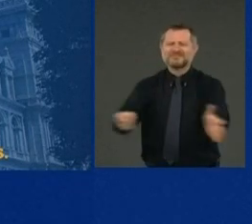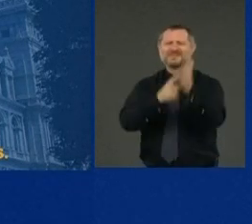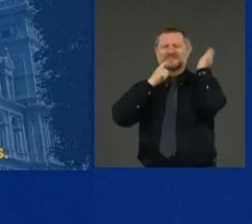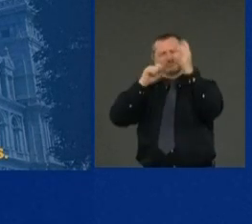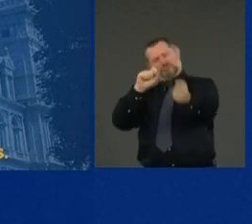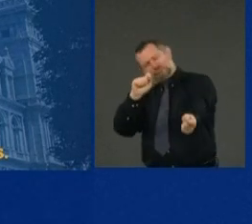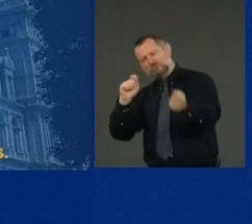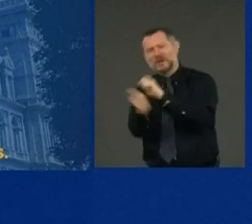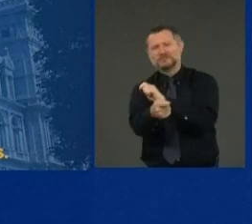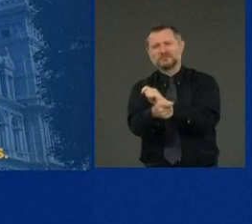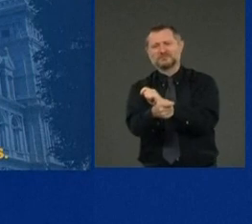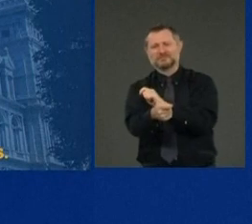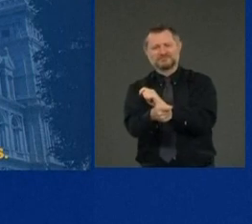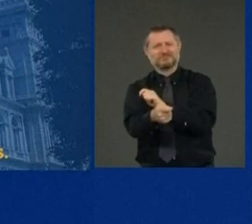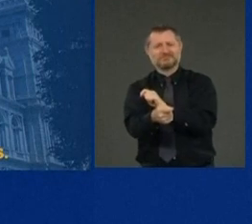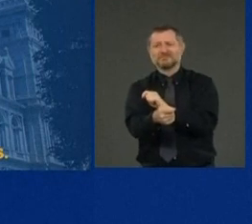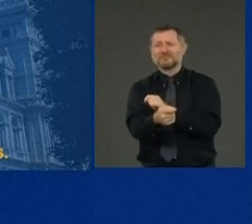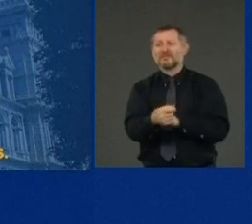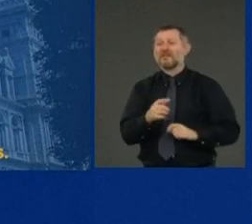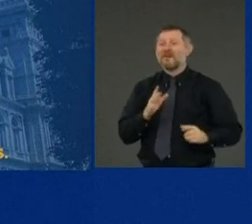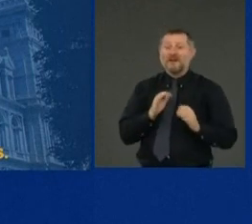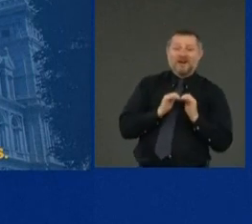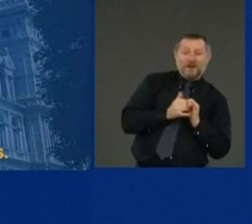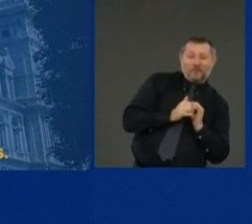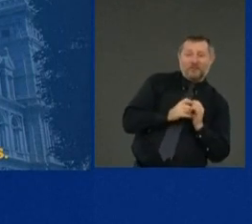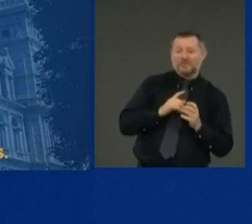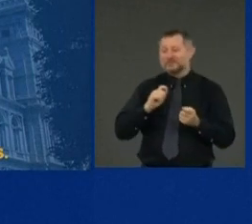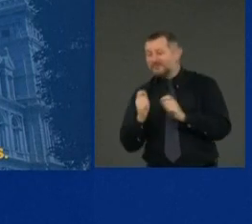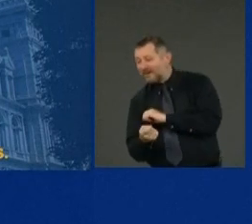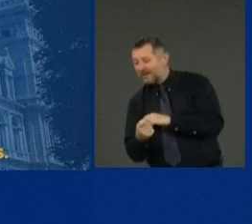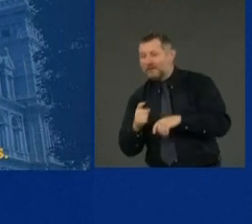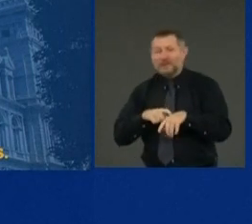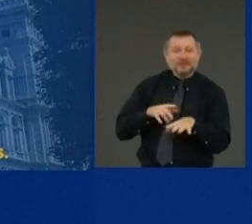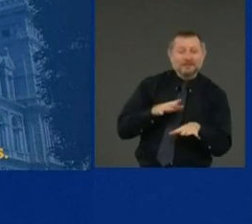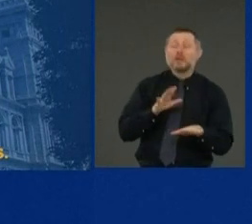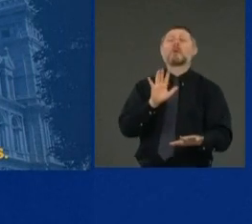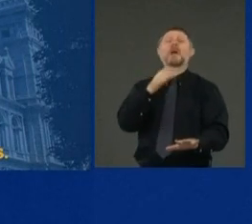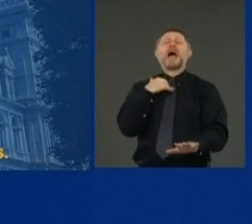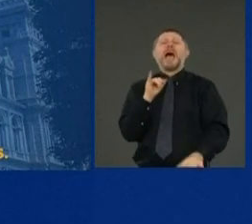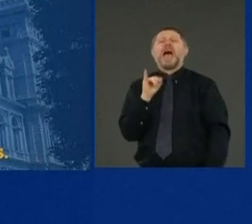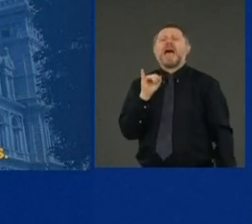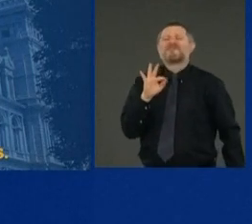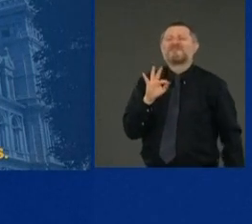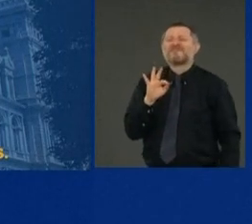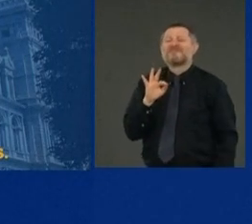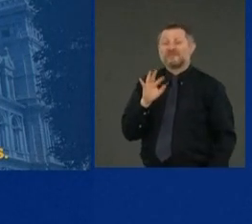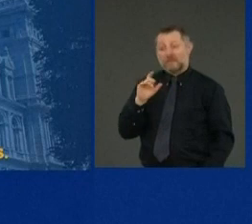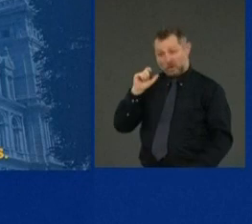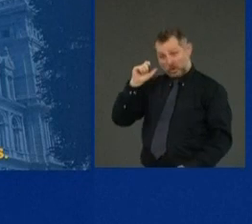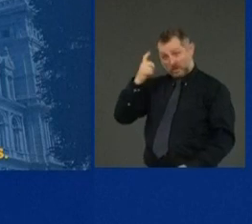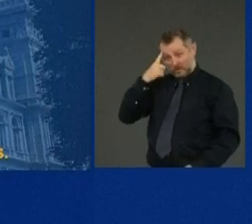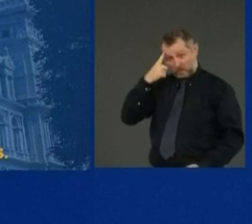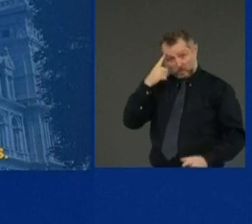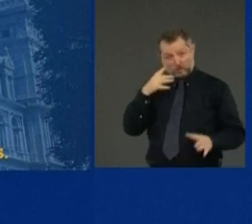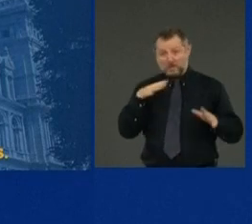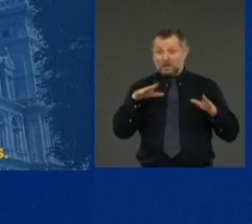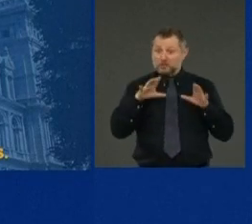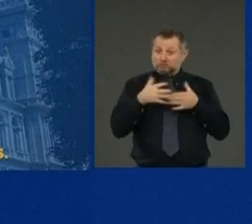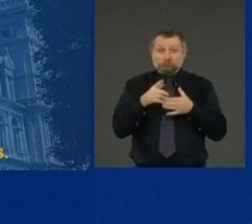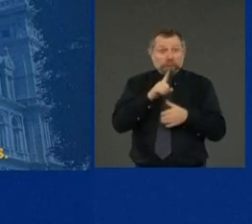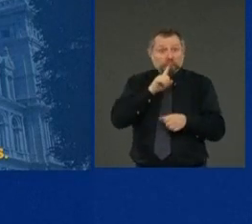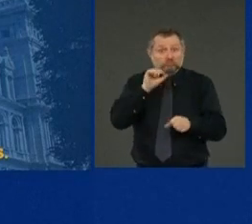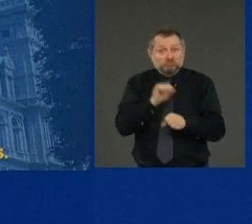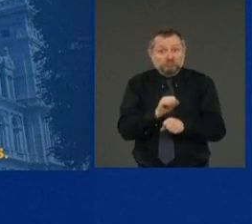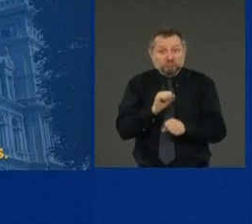happens if the government then enacts change. Reverend Sharpton was here when he was